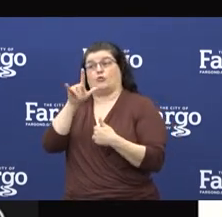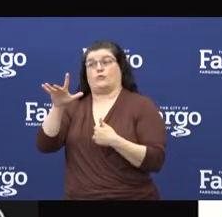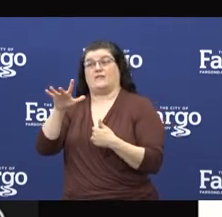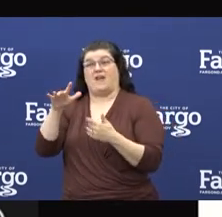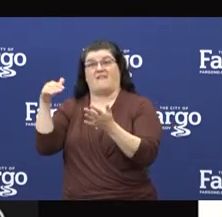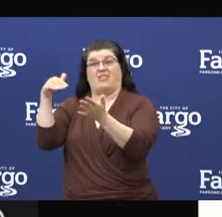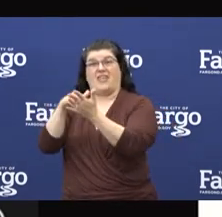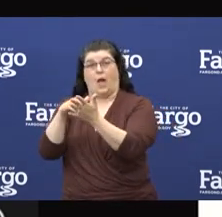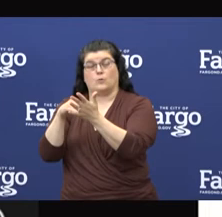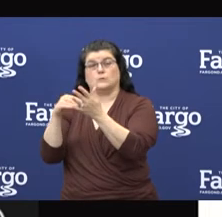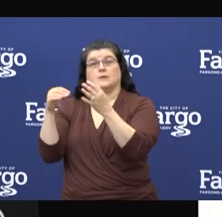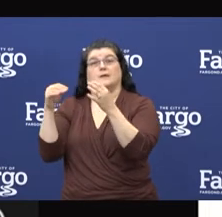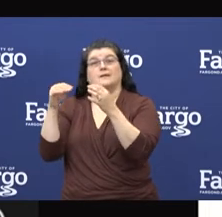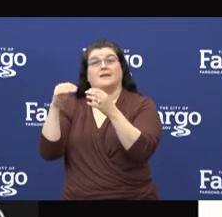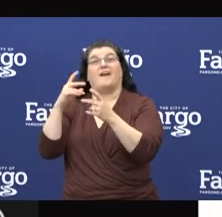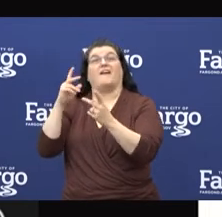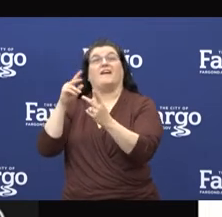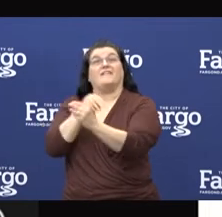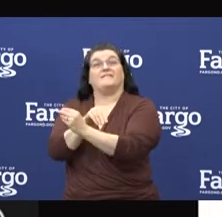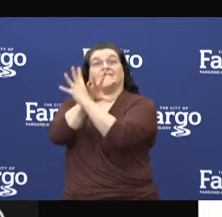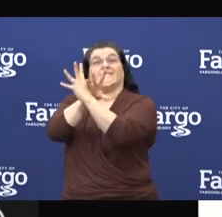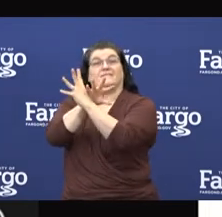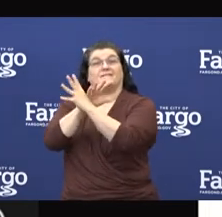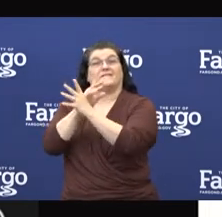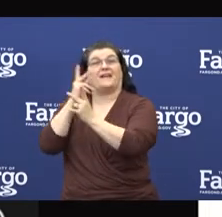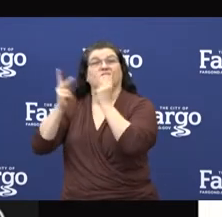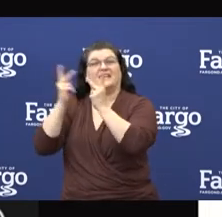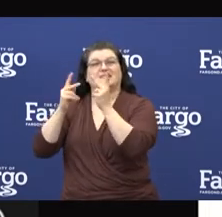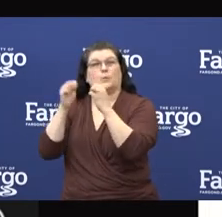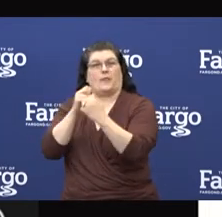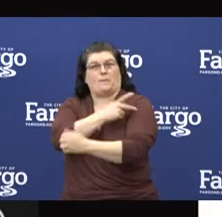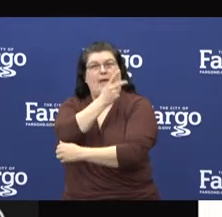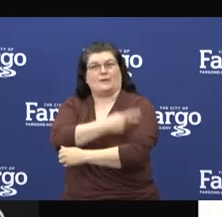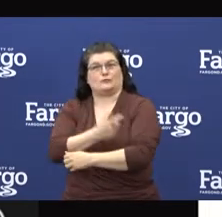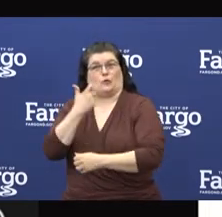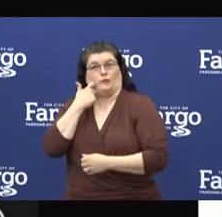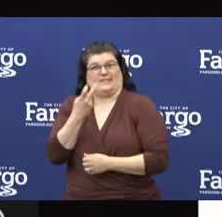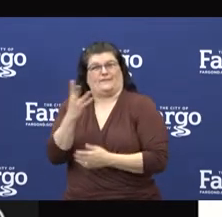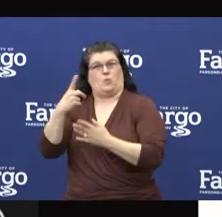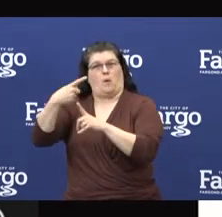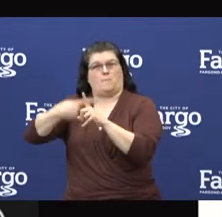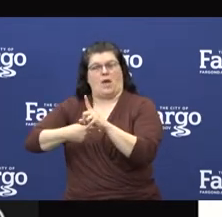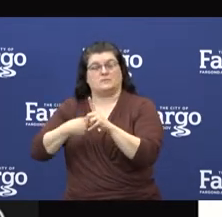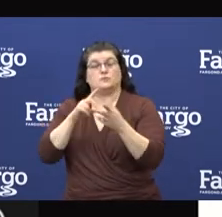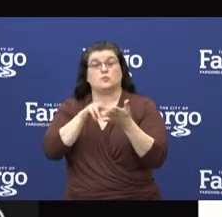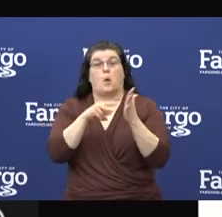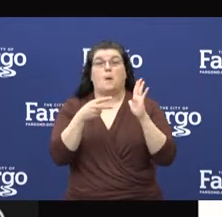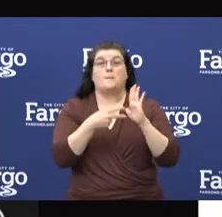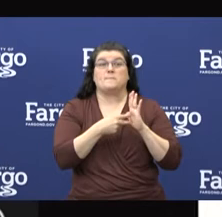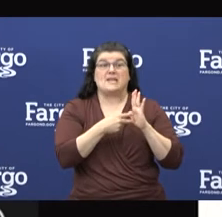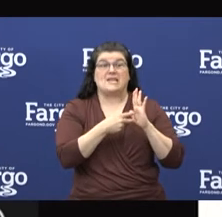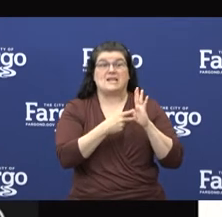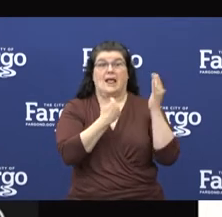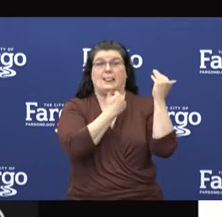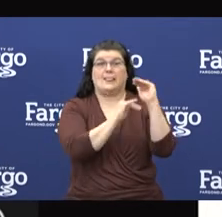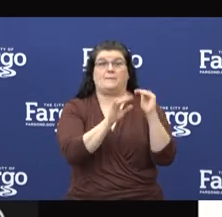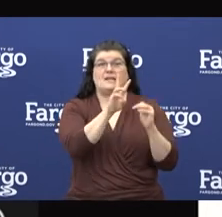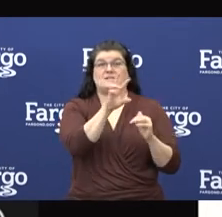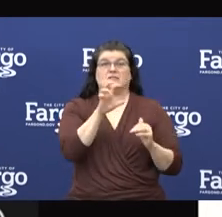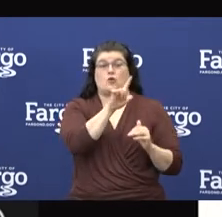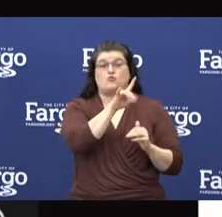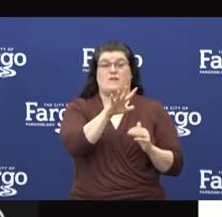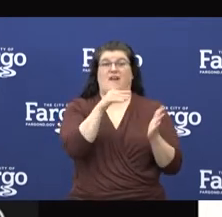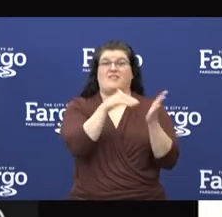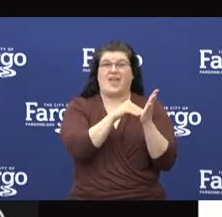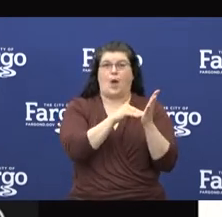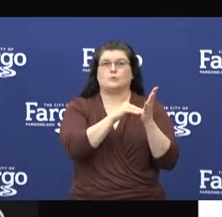virtual visits over the past couple months. So that's helped avoid over 625,000 contacts. And